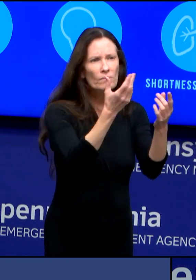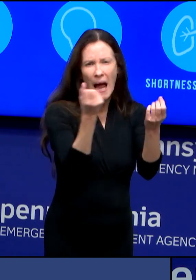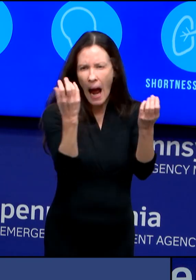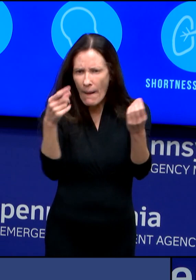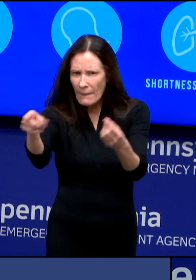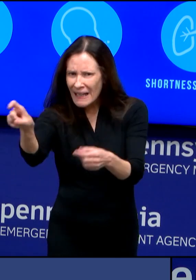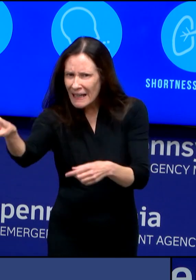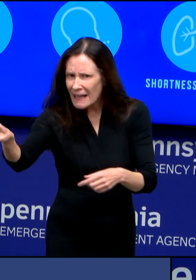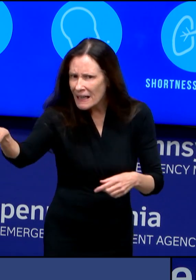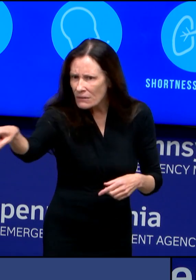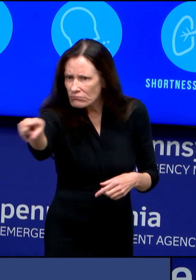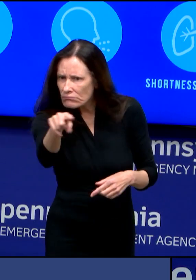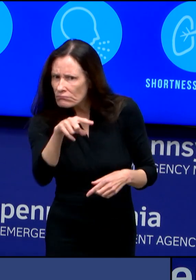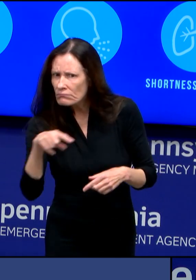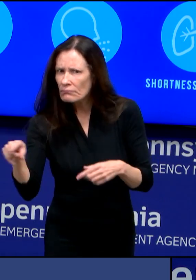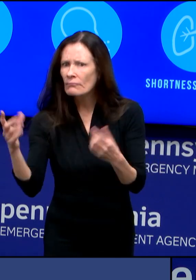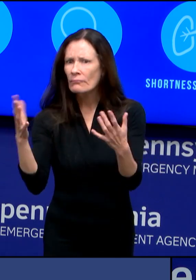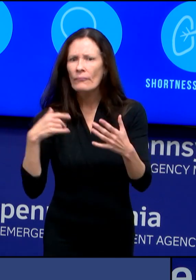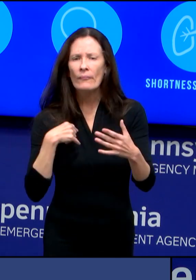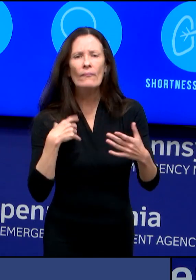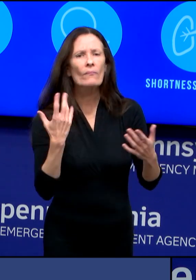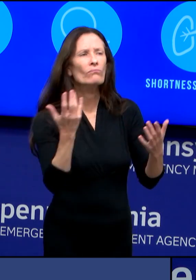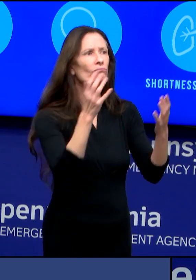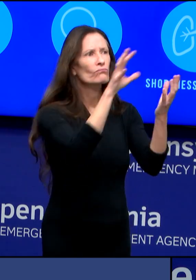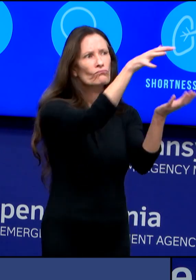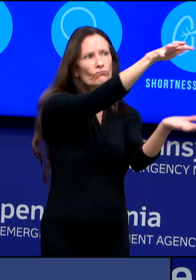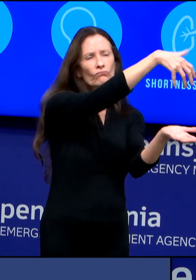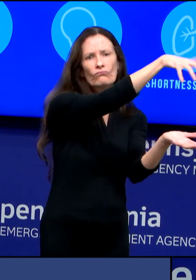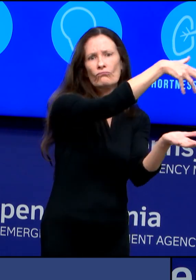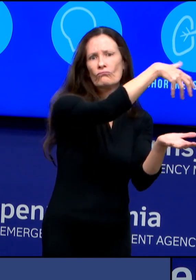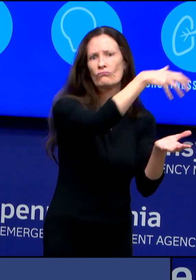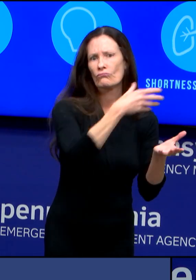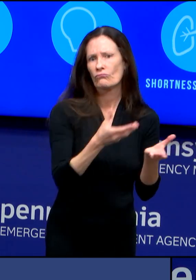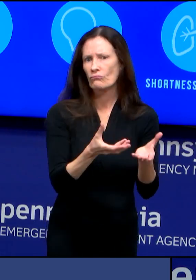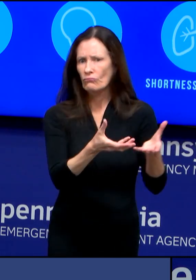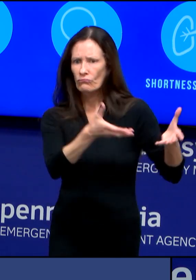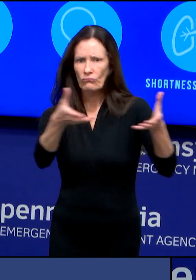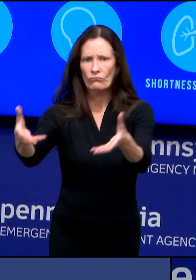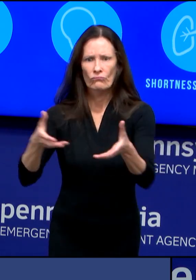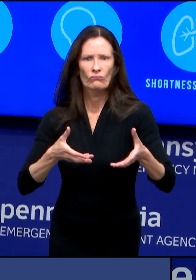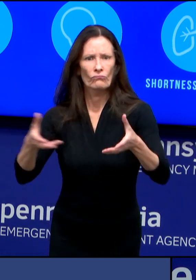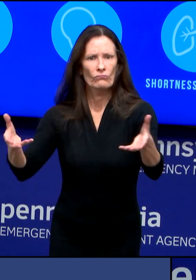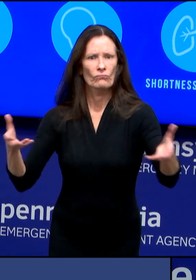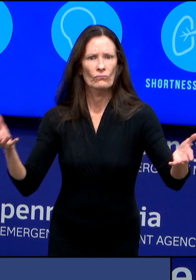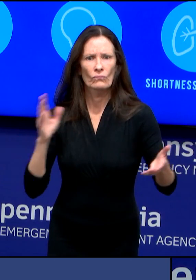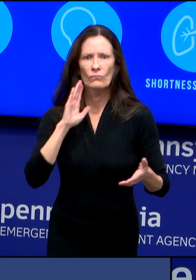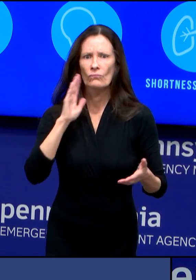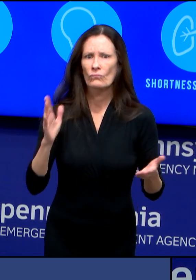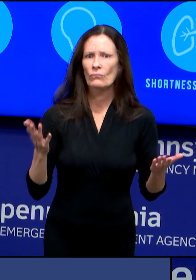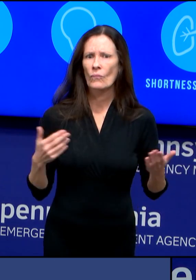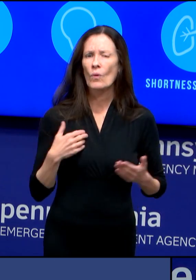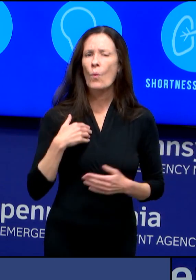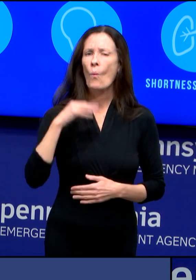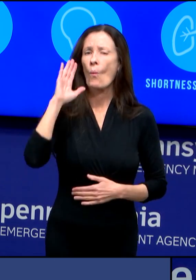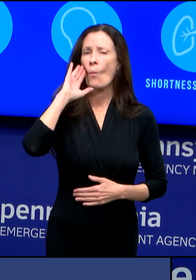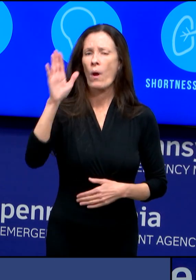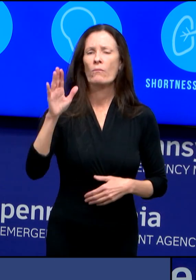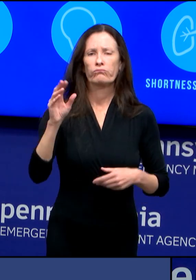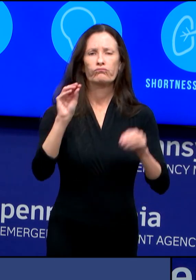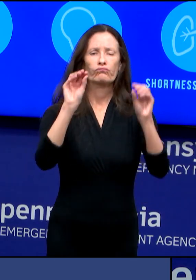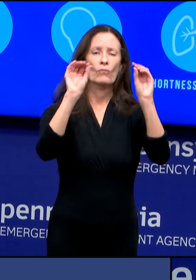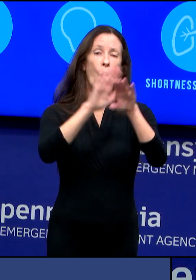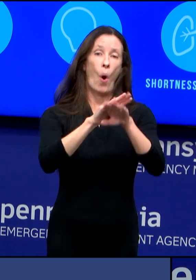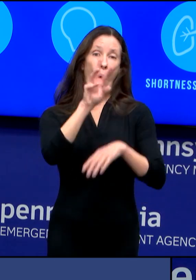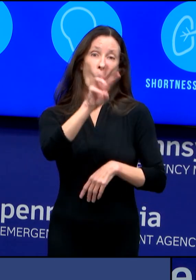really carefully and are actually working to put up an official dashboard. Currently, there are 3,400